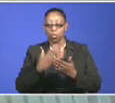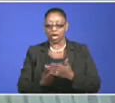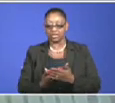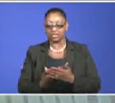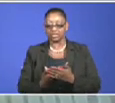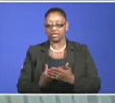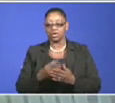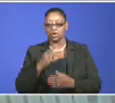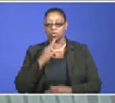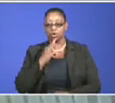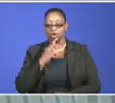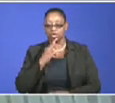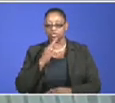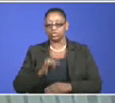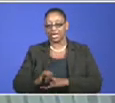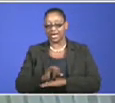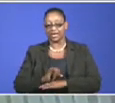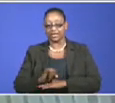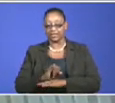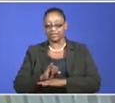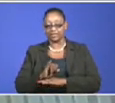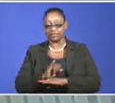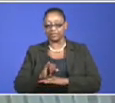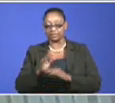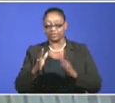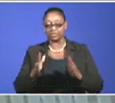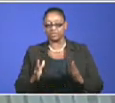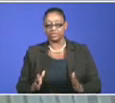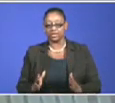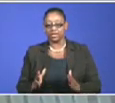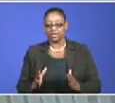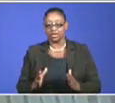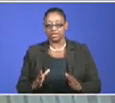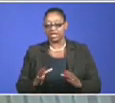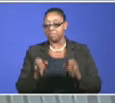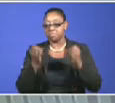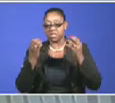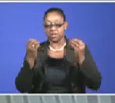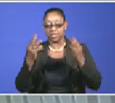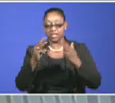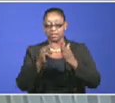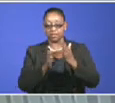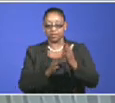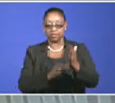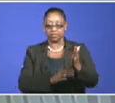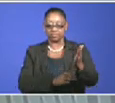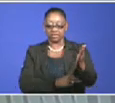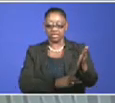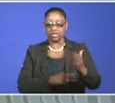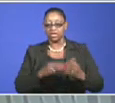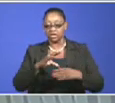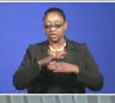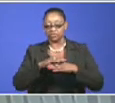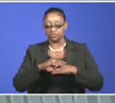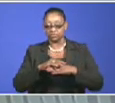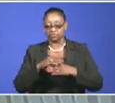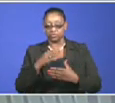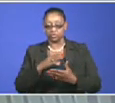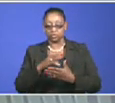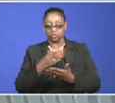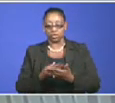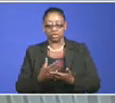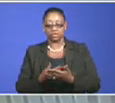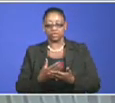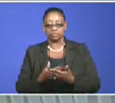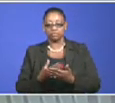to thousands of island consumers. The government of the Bahamas allocating millions of dollars to meet the increasing demands of potable water